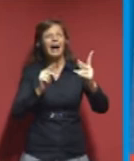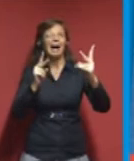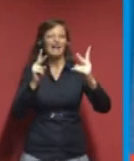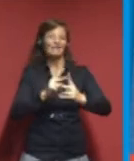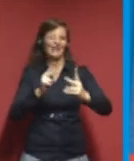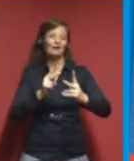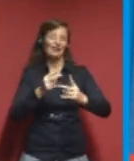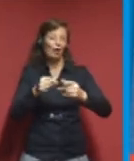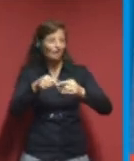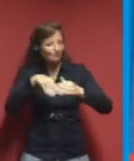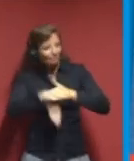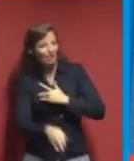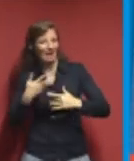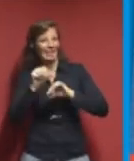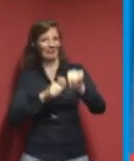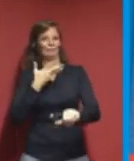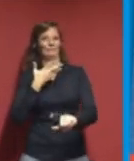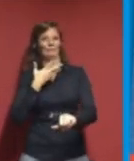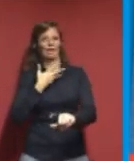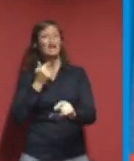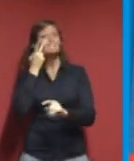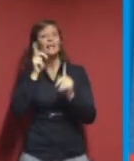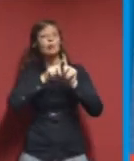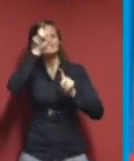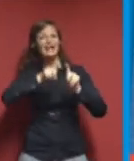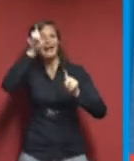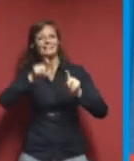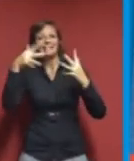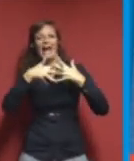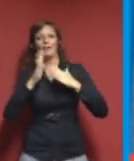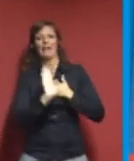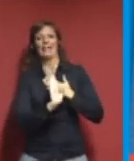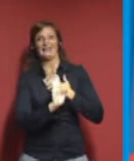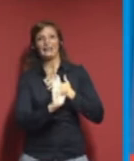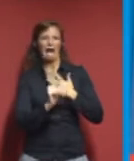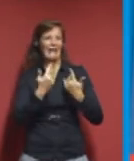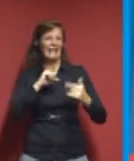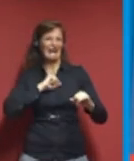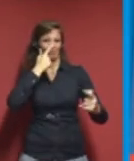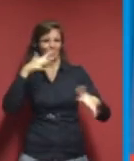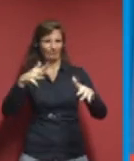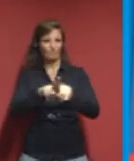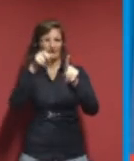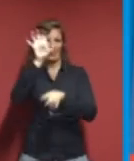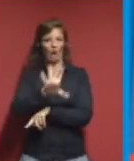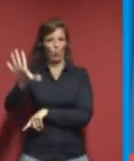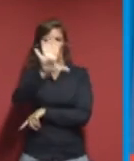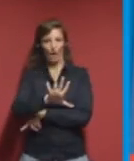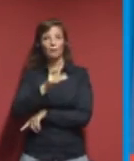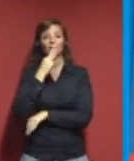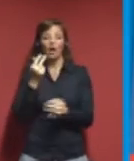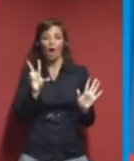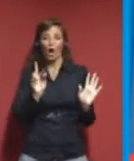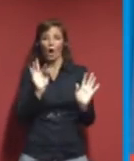are statistics for the United States. I'm sure they're similar for Europe, but in 1900, 80% of Americans either lived on